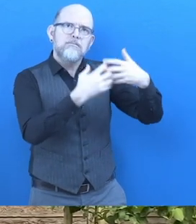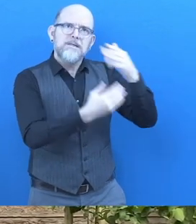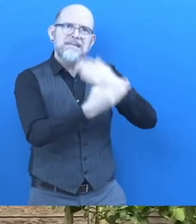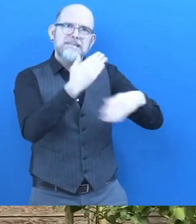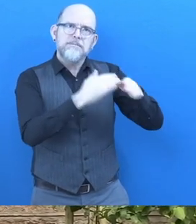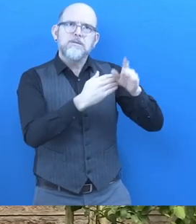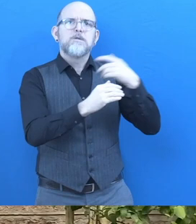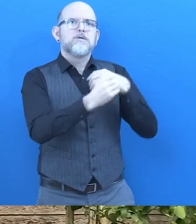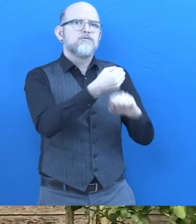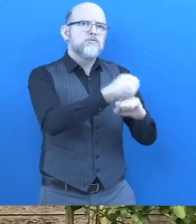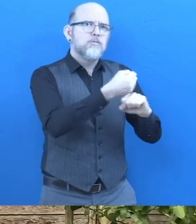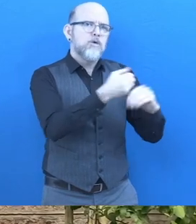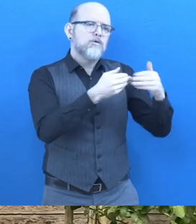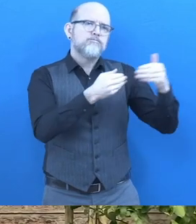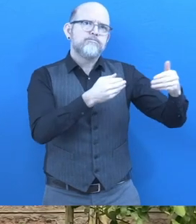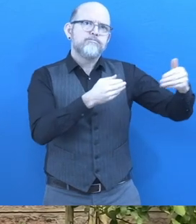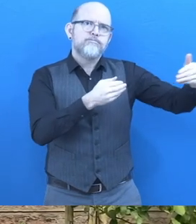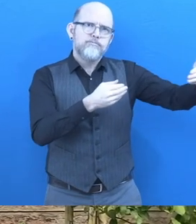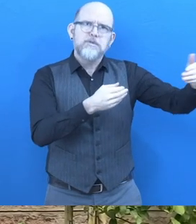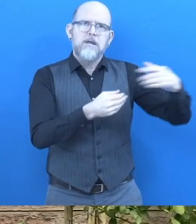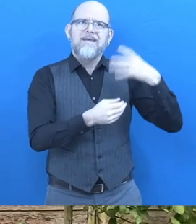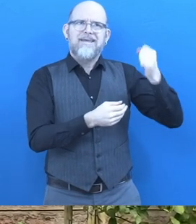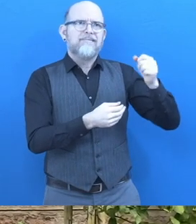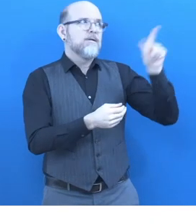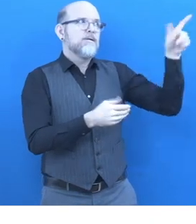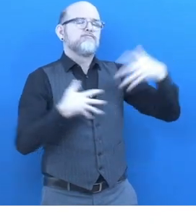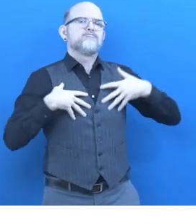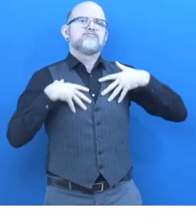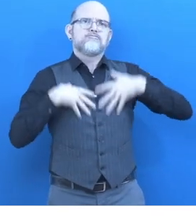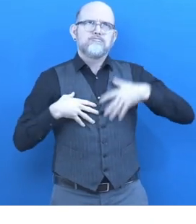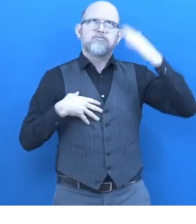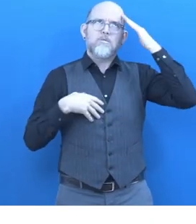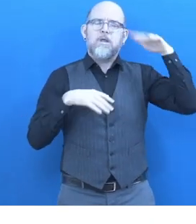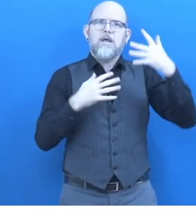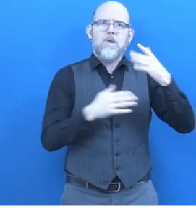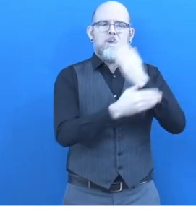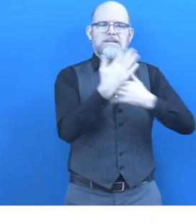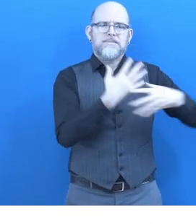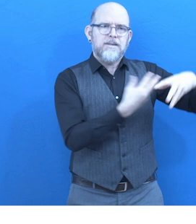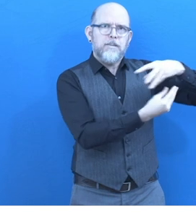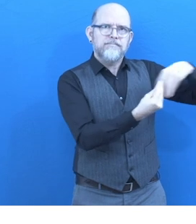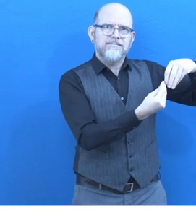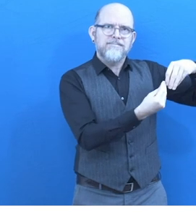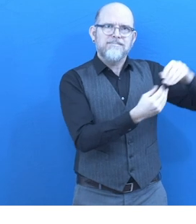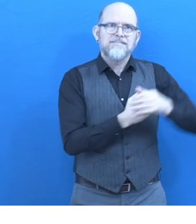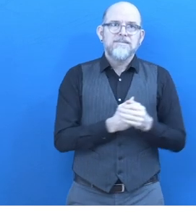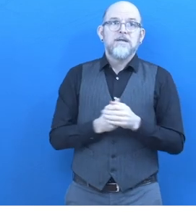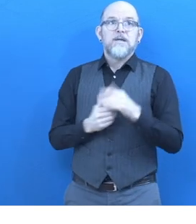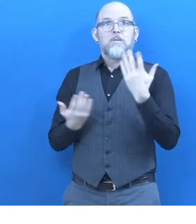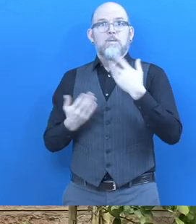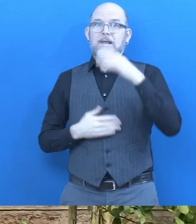feel confident in employing individuals with disability. What is unique and innovative about Riziki